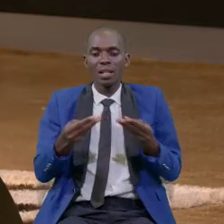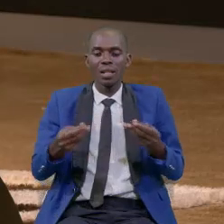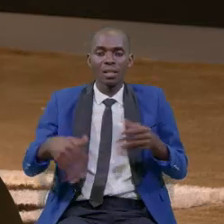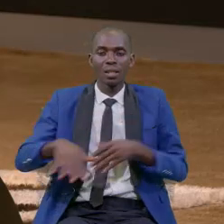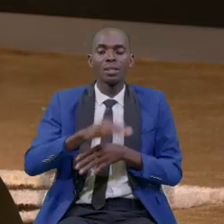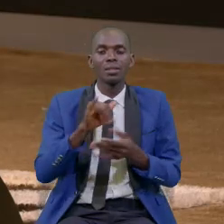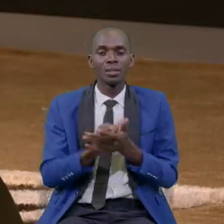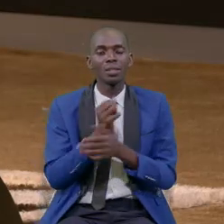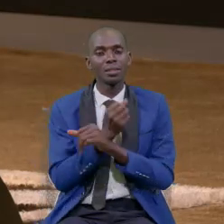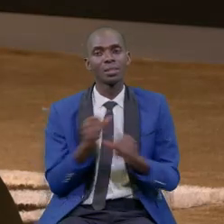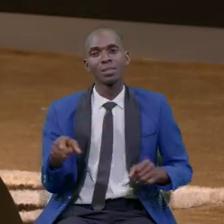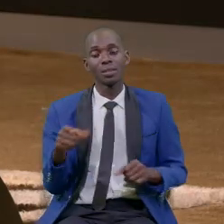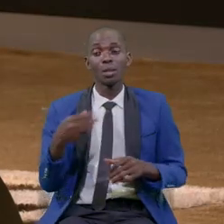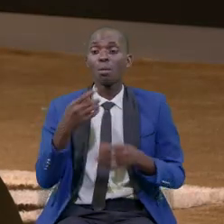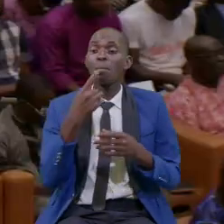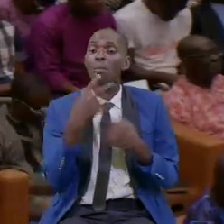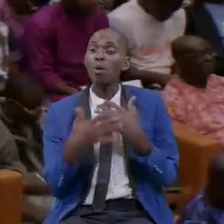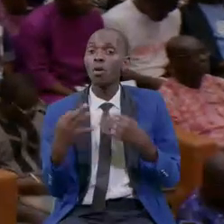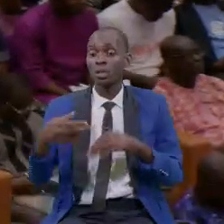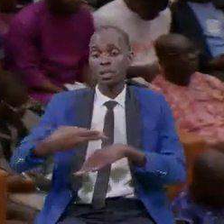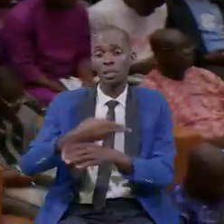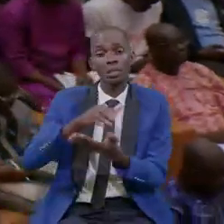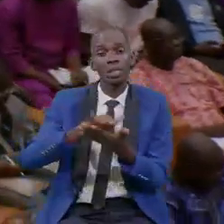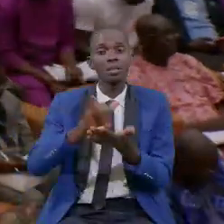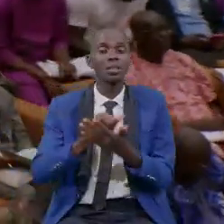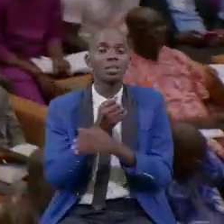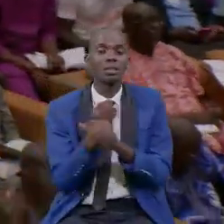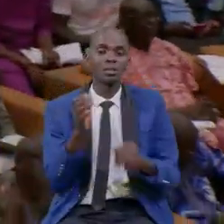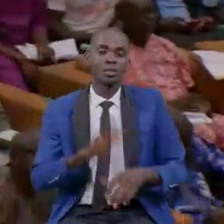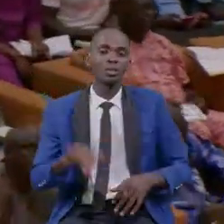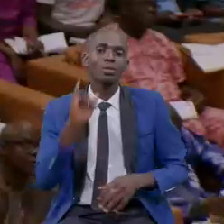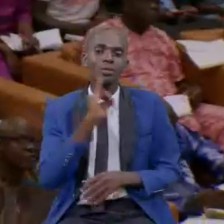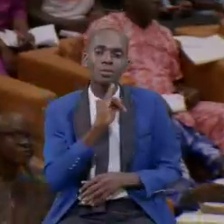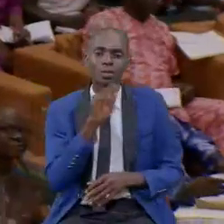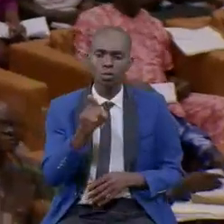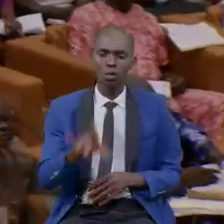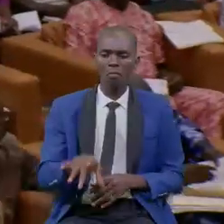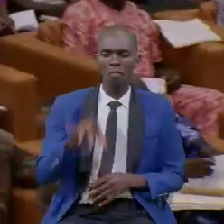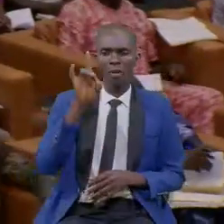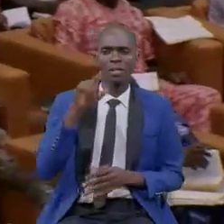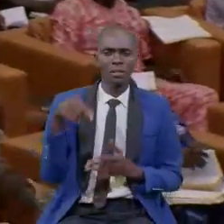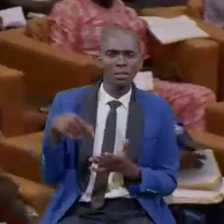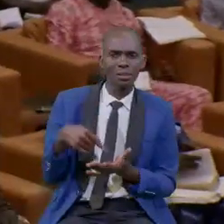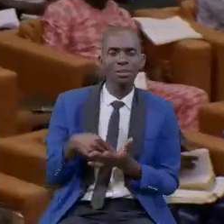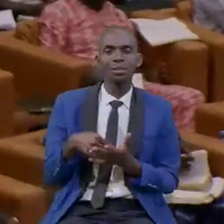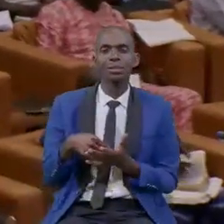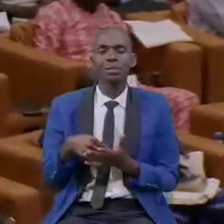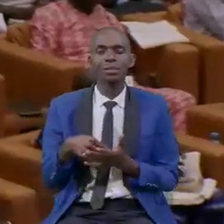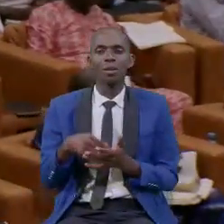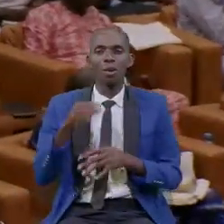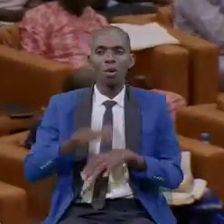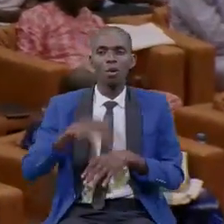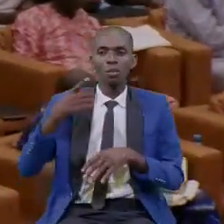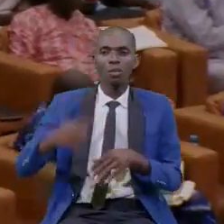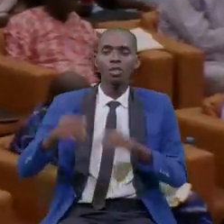those children of Israel. "And you bind this on the window